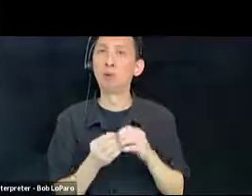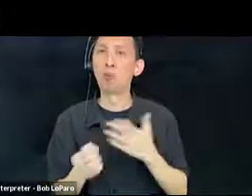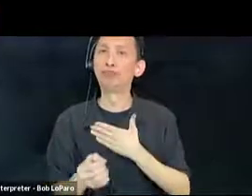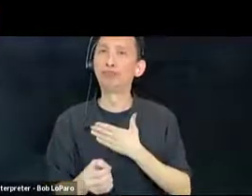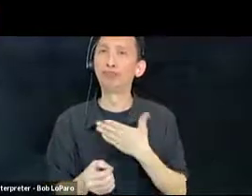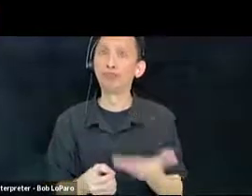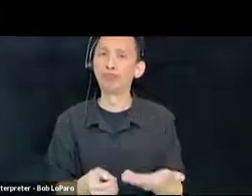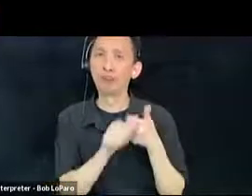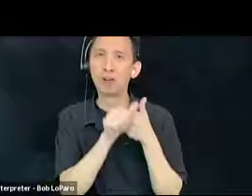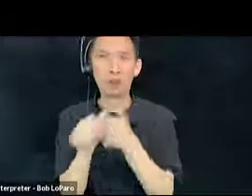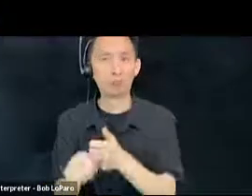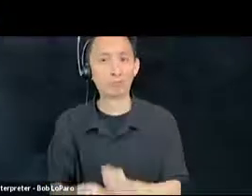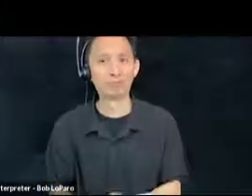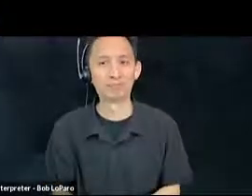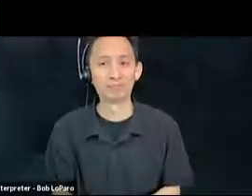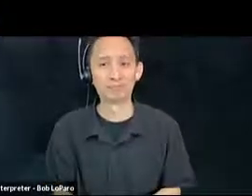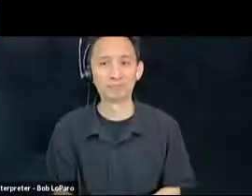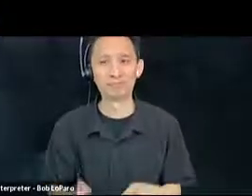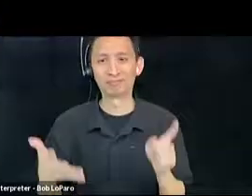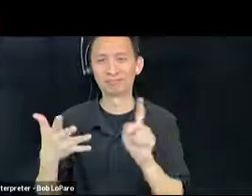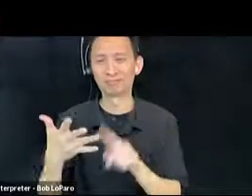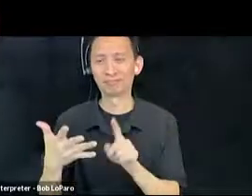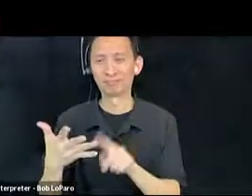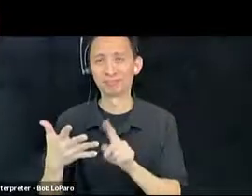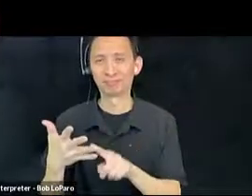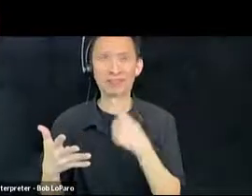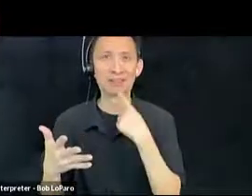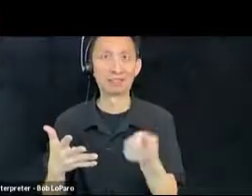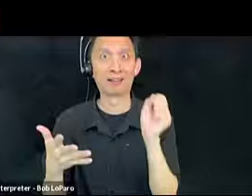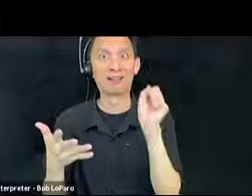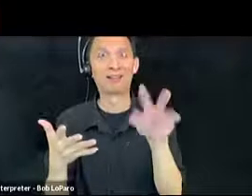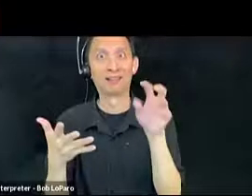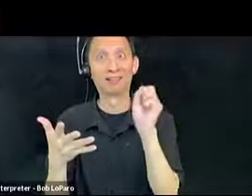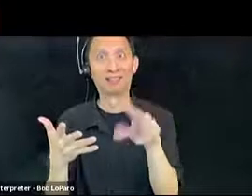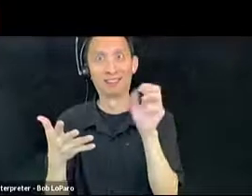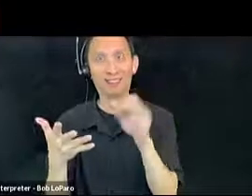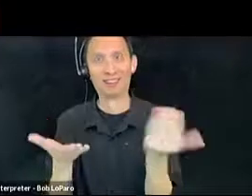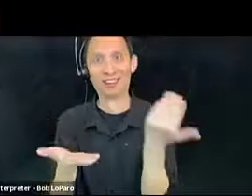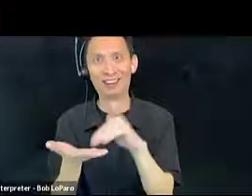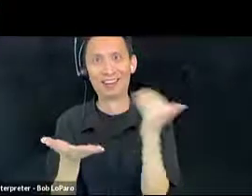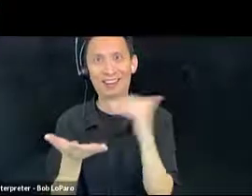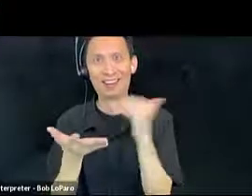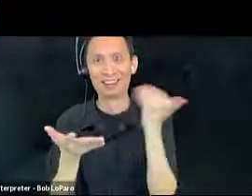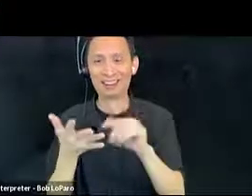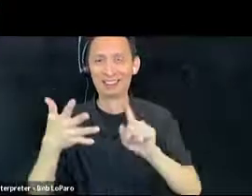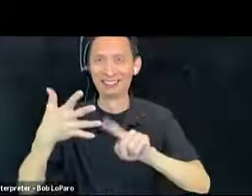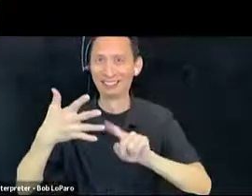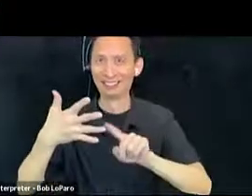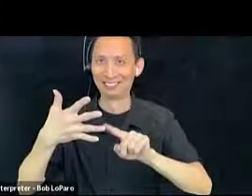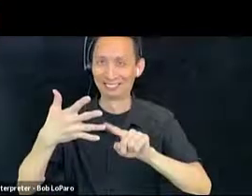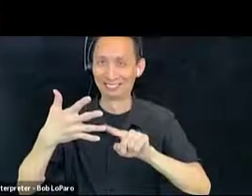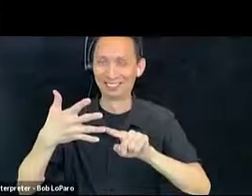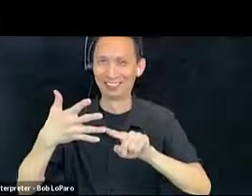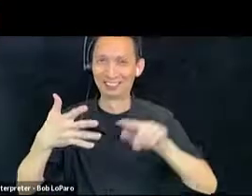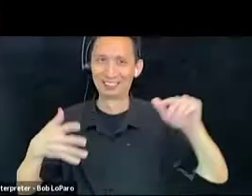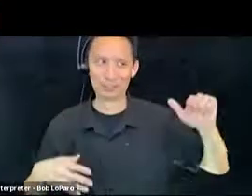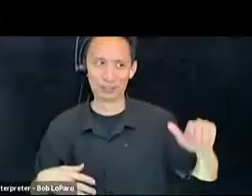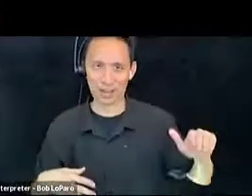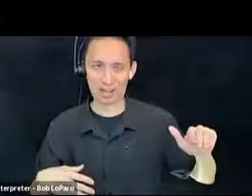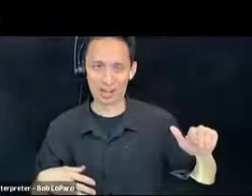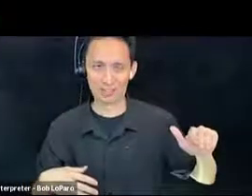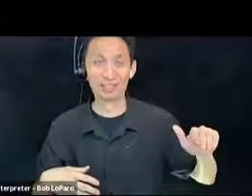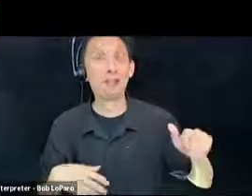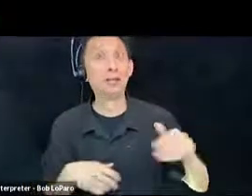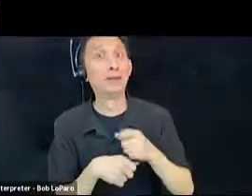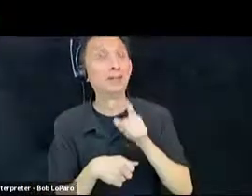I think I probably said it 20 times already. Make sure the child is a participant. They need to be as actively engaged